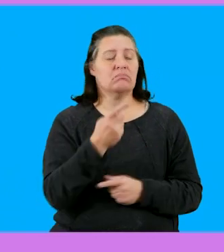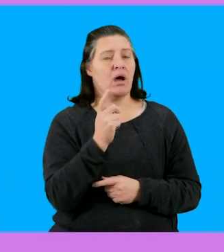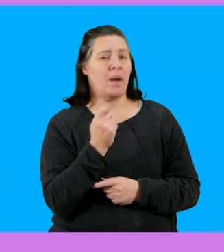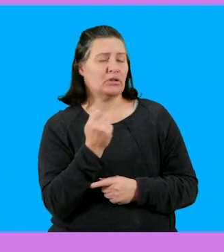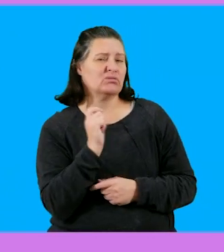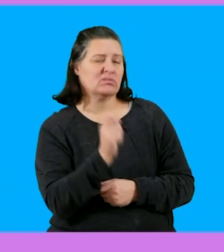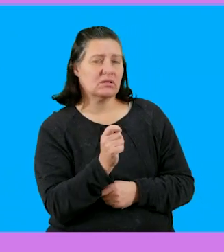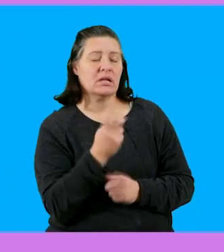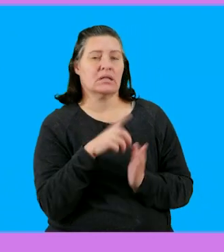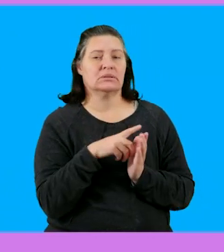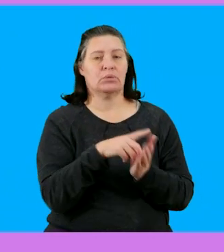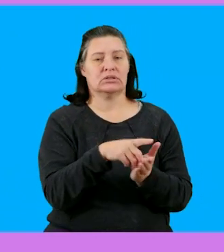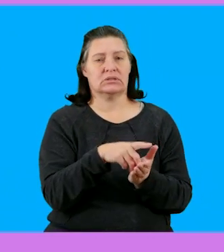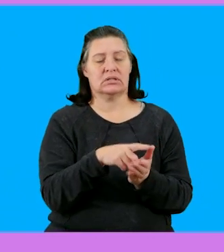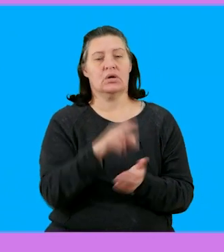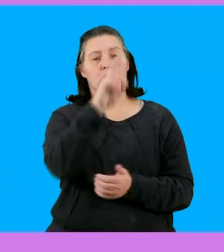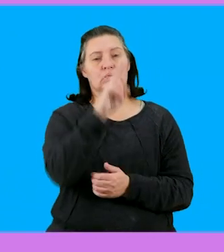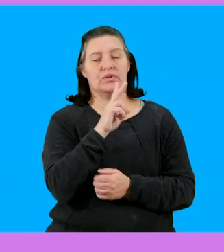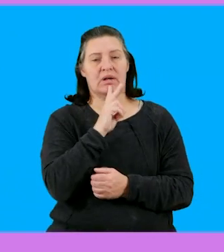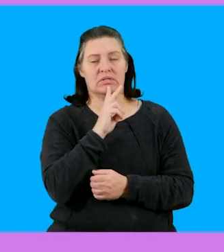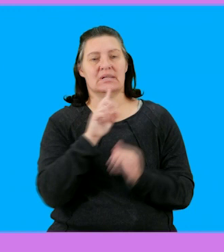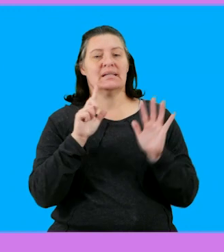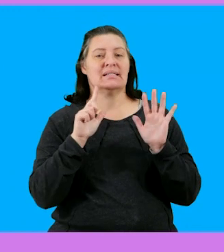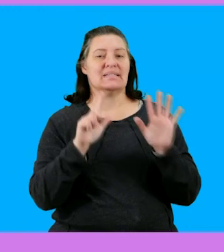much would it cost to deposit